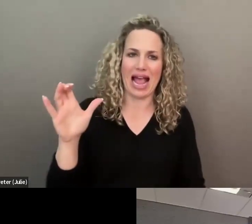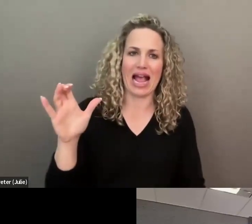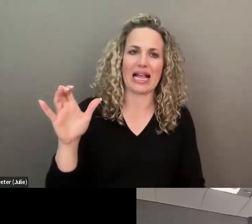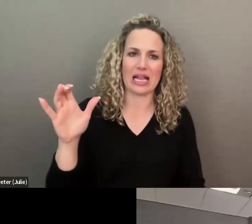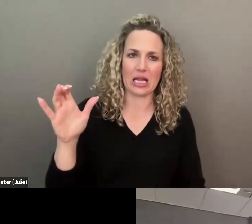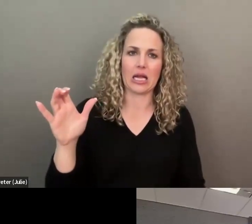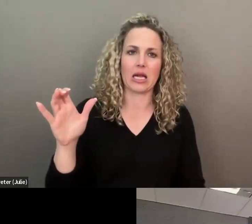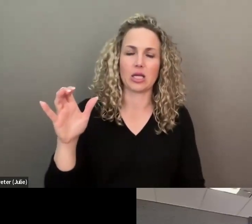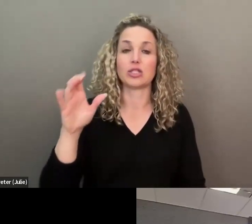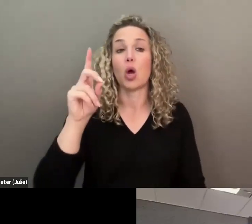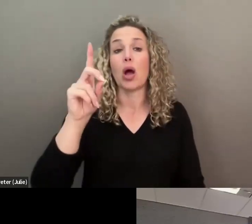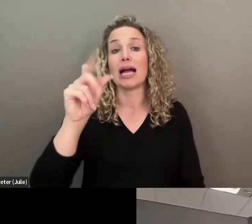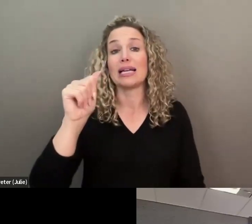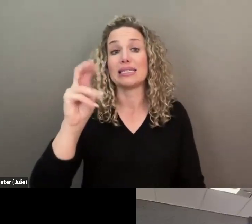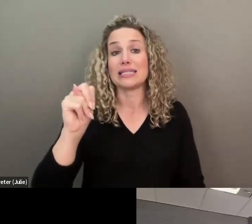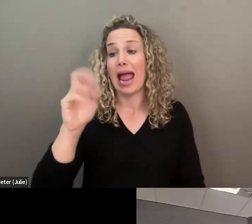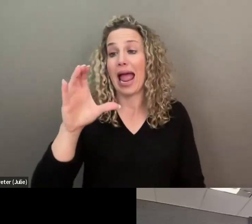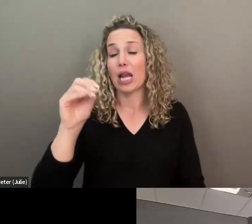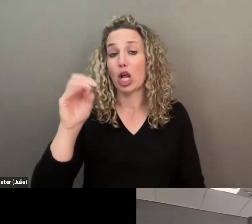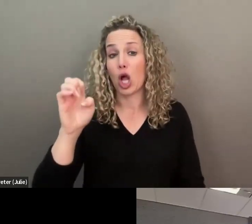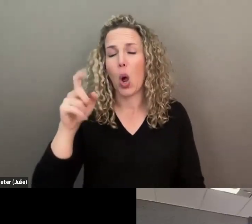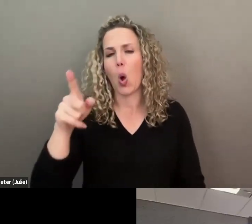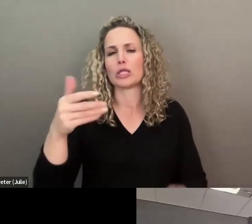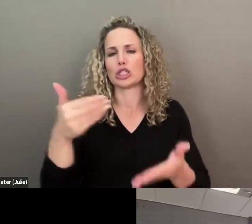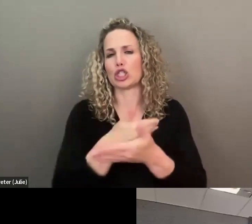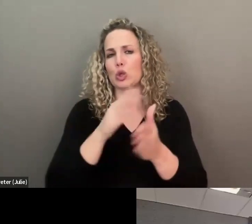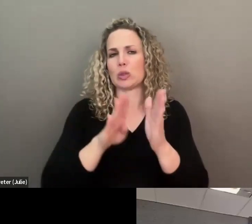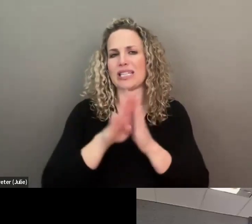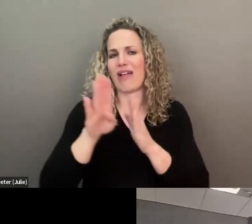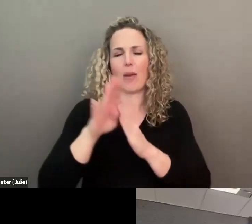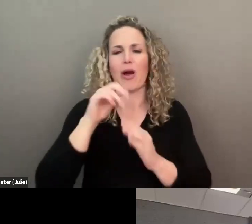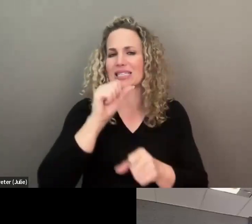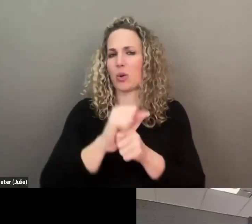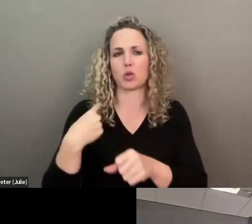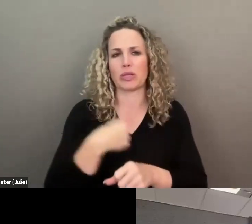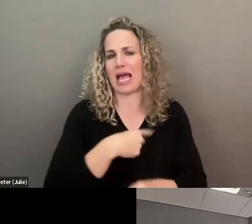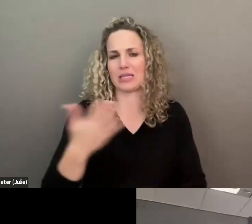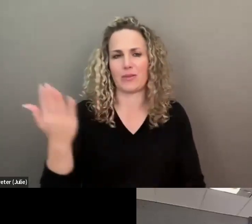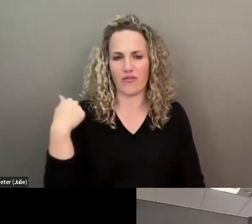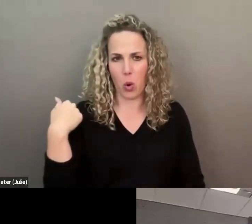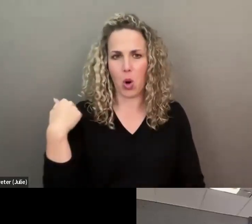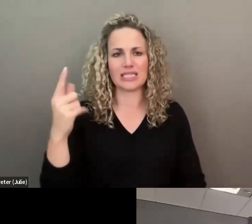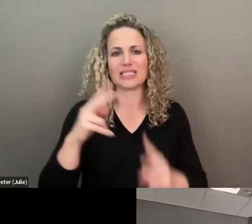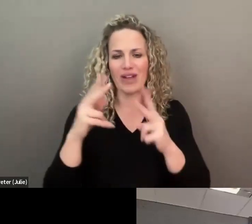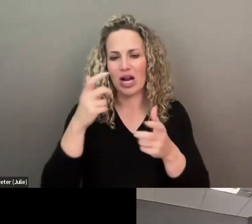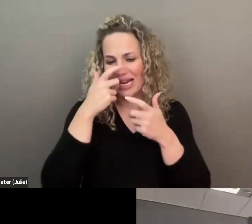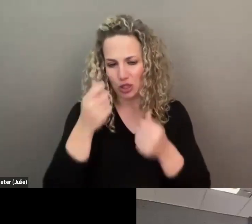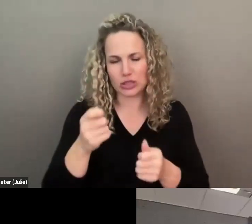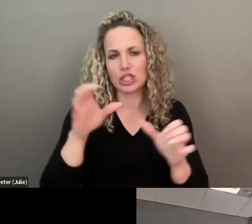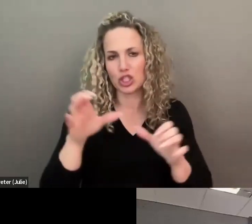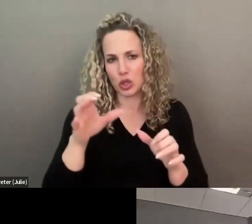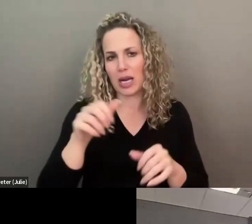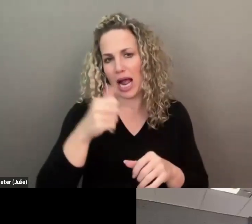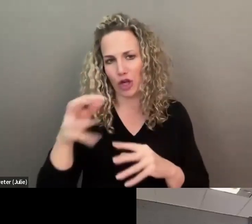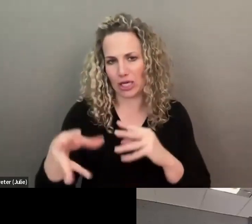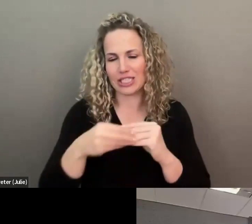thing that's nice about this is Danco is a new developer that has not worked with us before, that is very interested in doing other